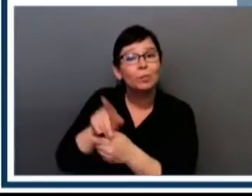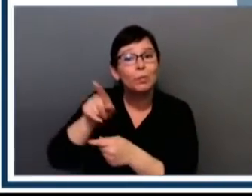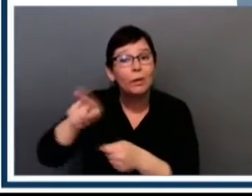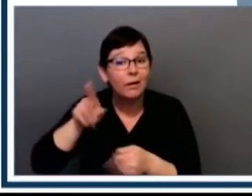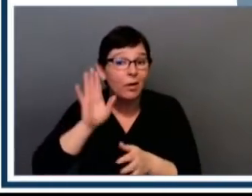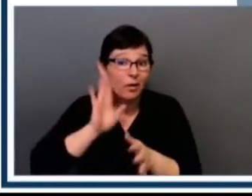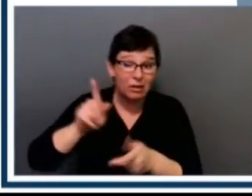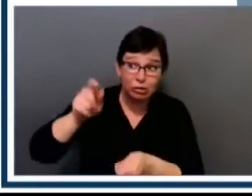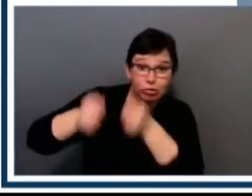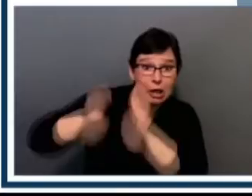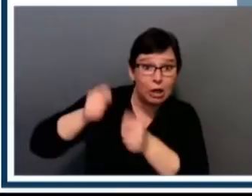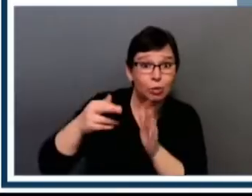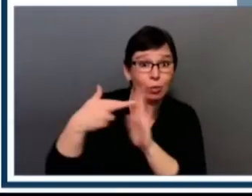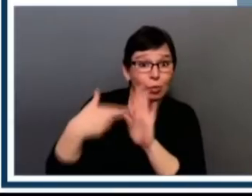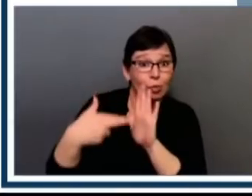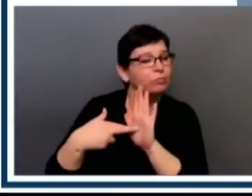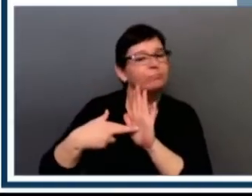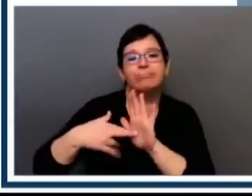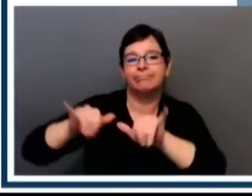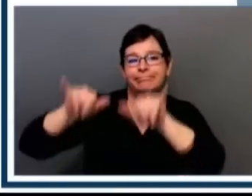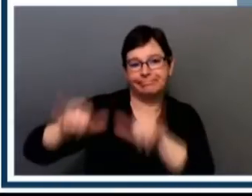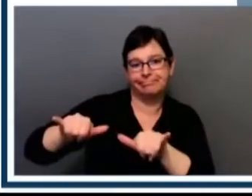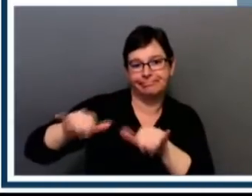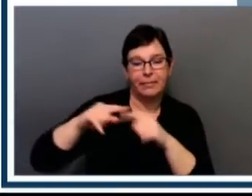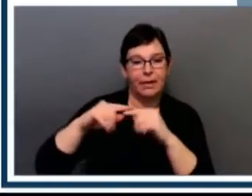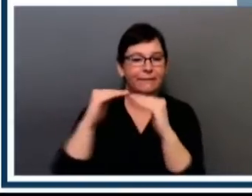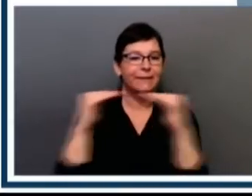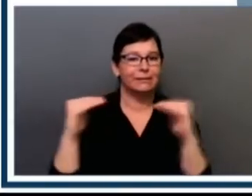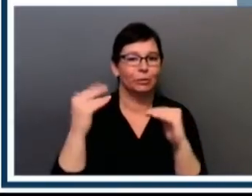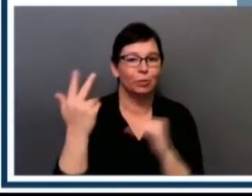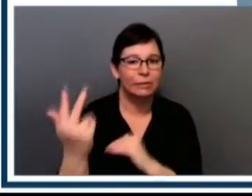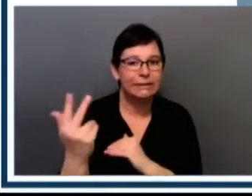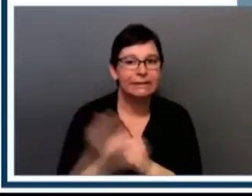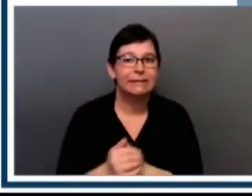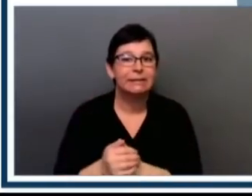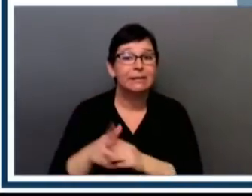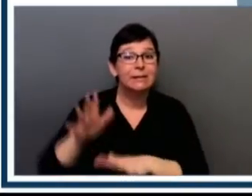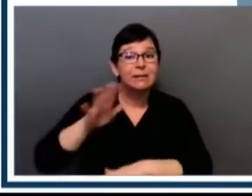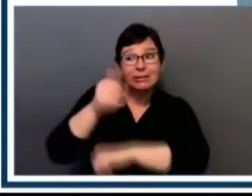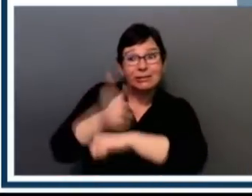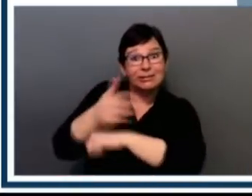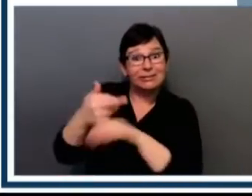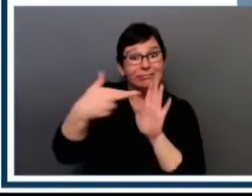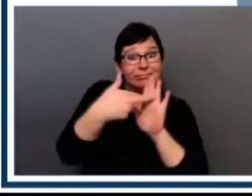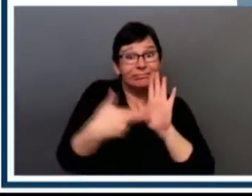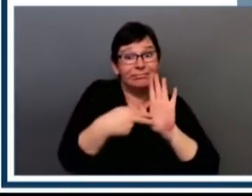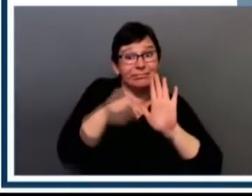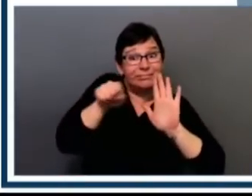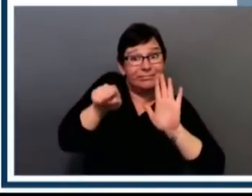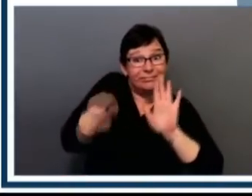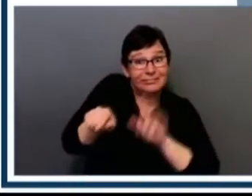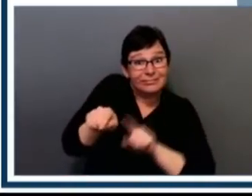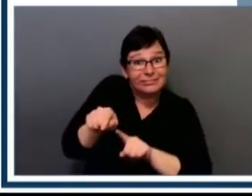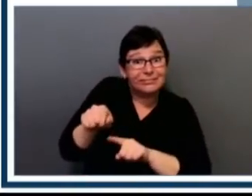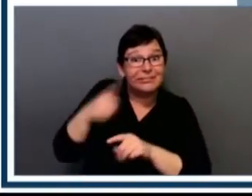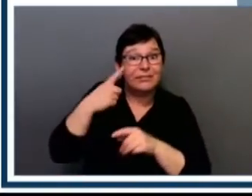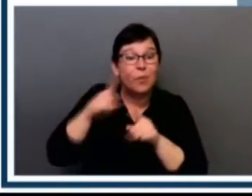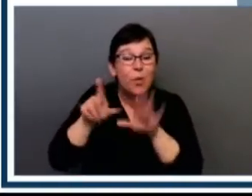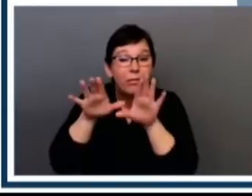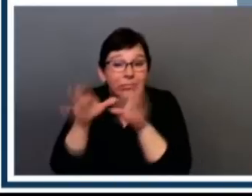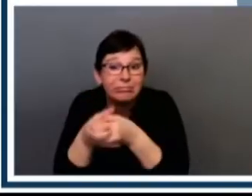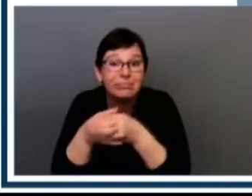the same until March break. And when students and teachers return on March the 21st, it will be to schools